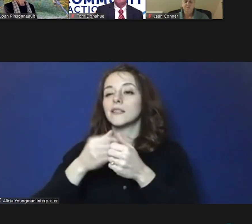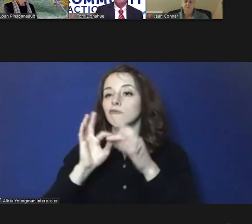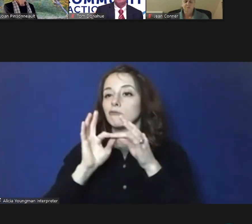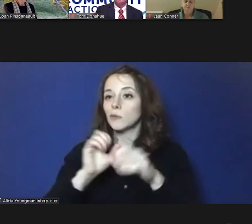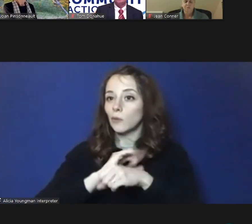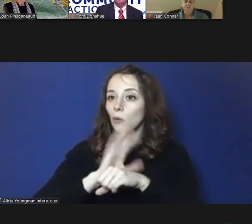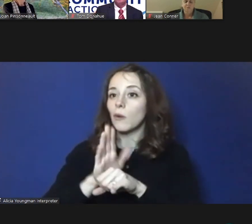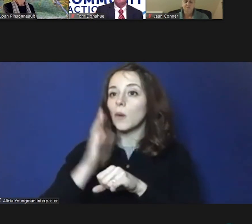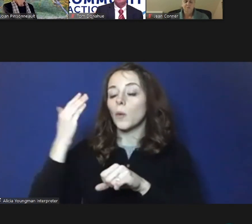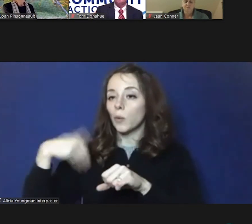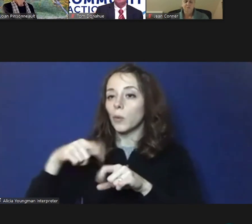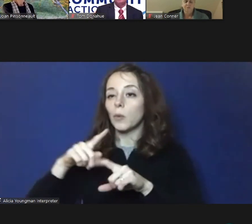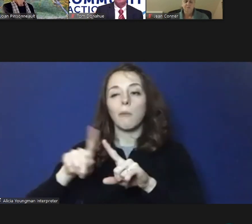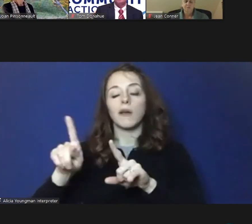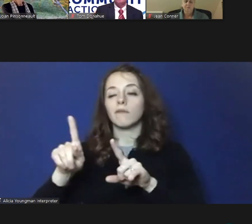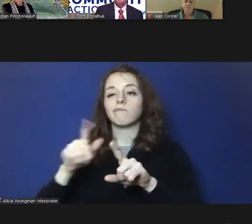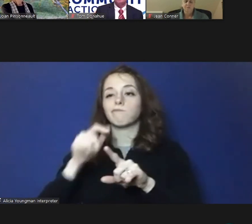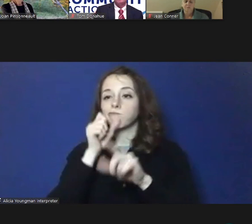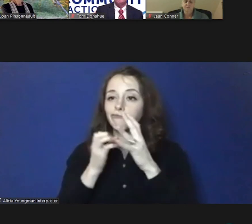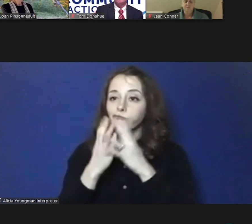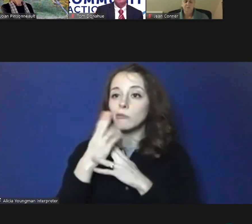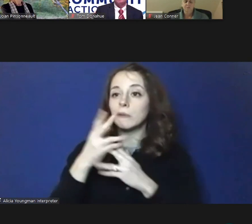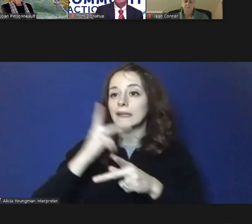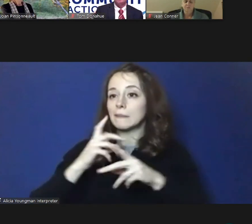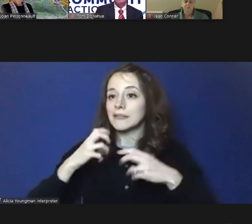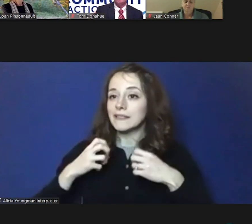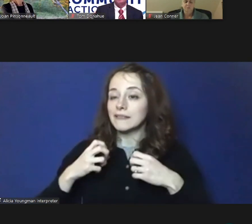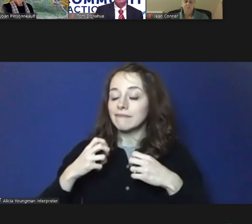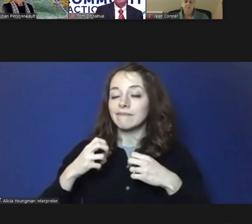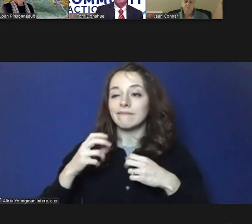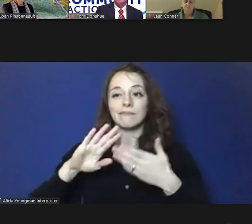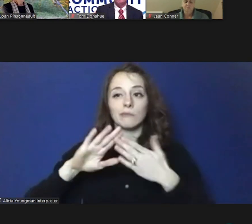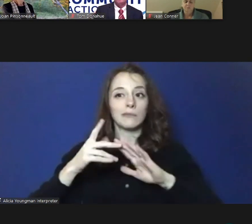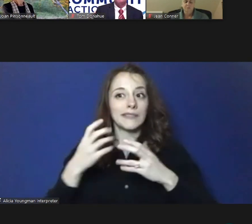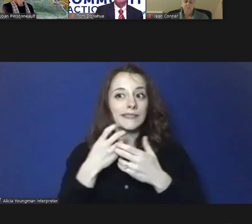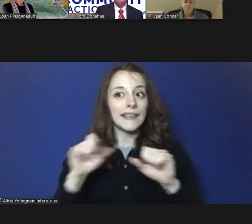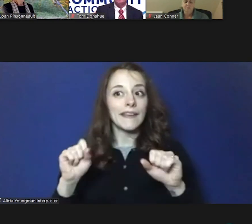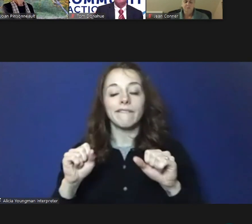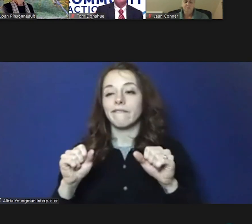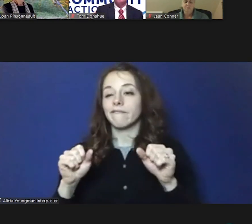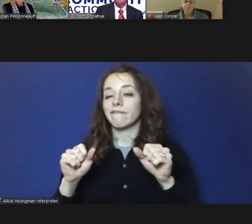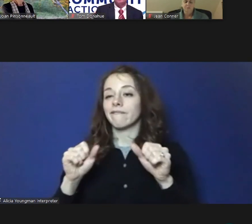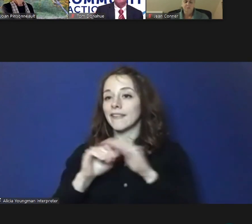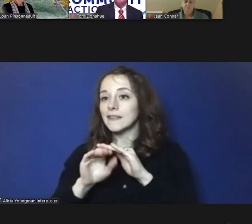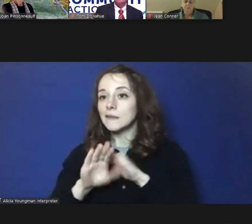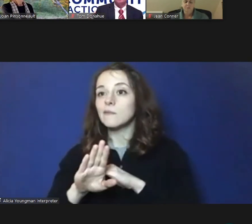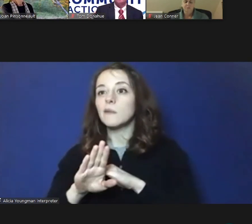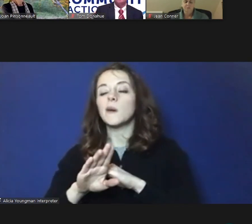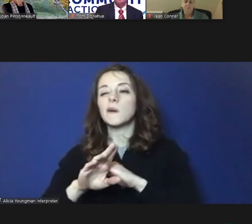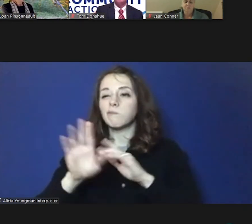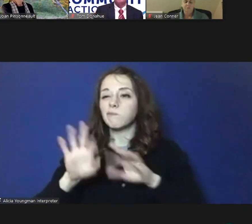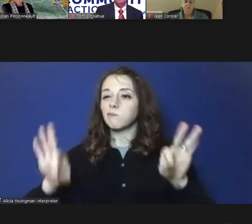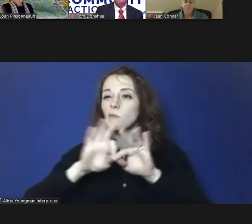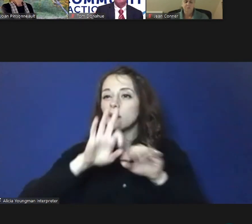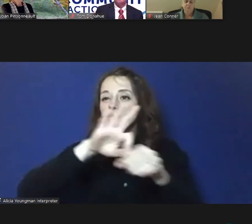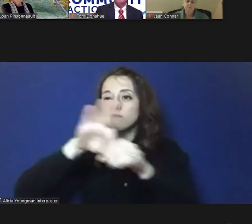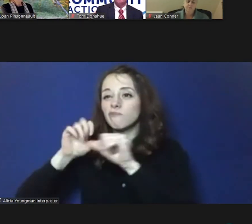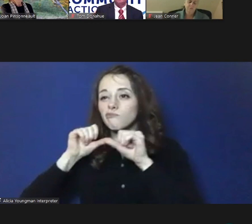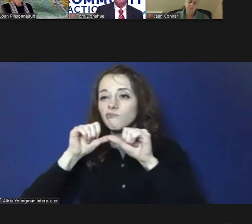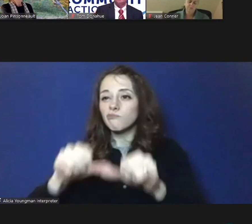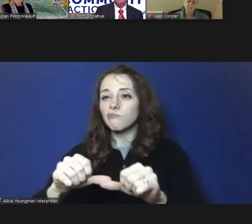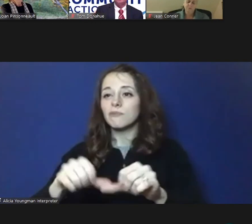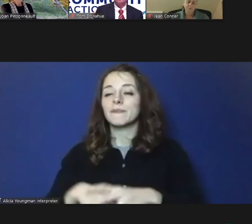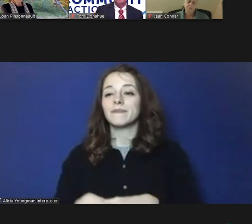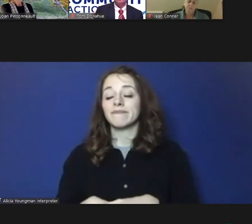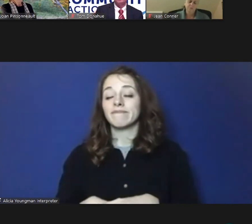participation with the safety, keeping us safe and full of access in all these important elections that we faced. And